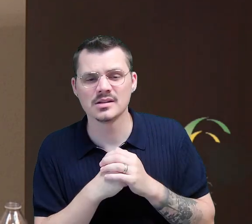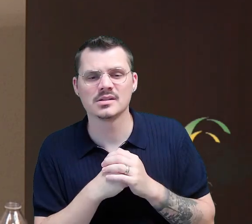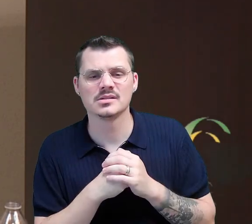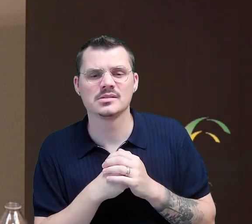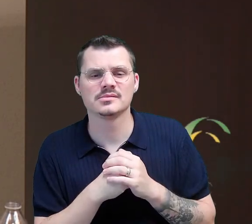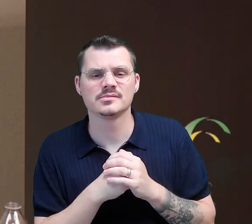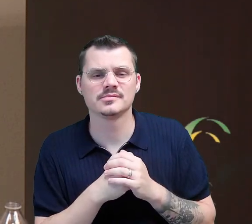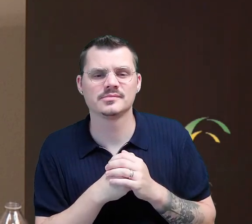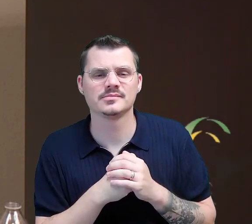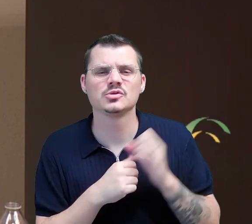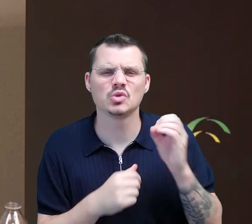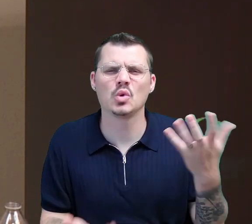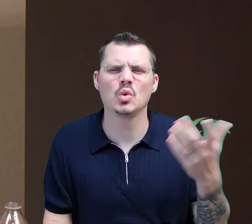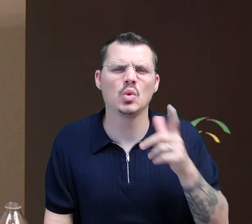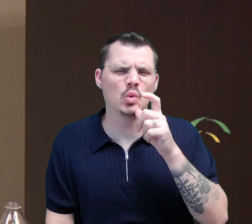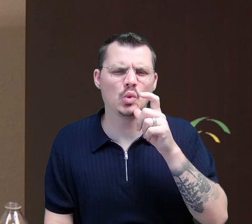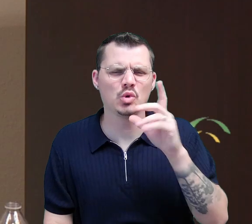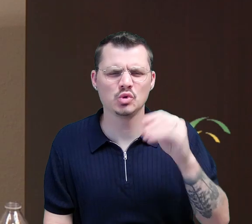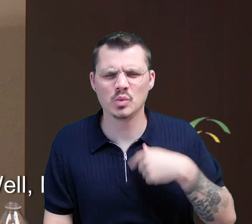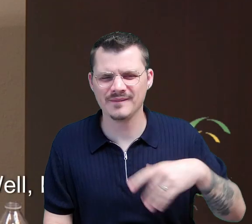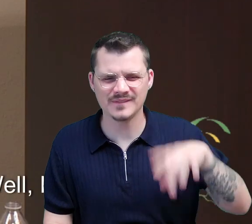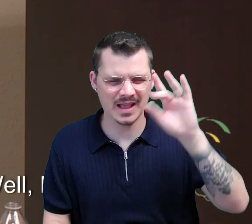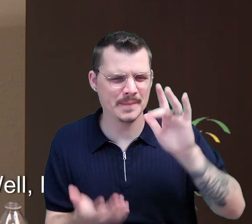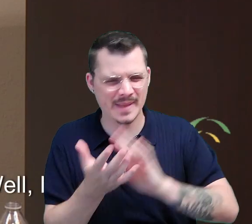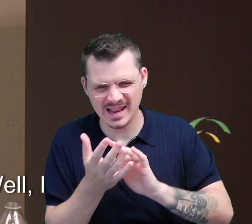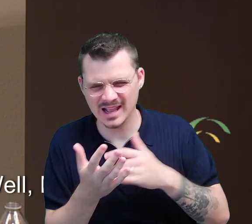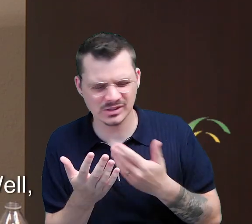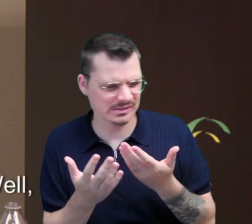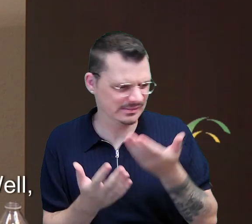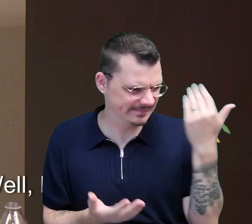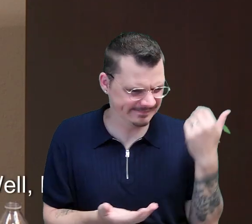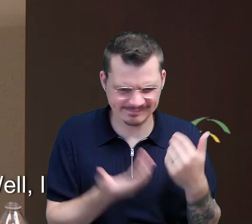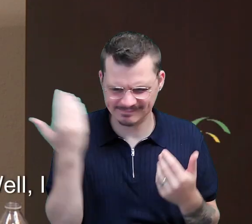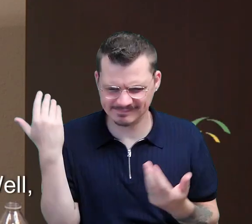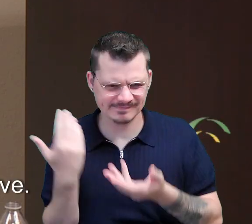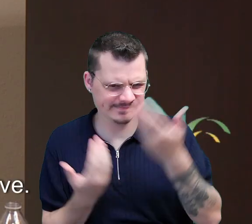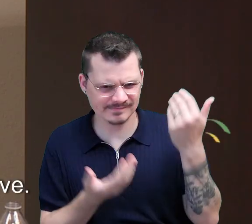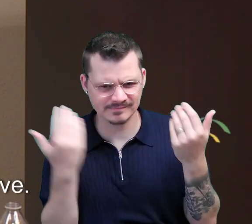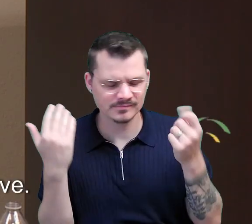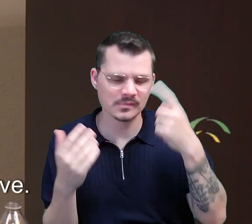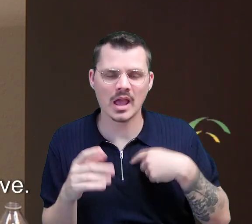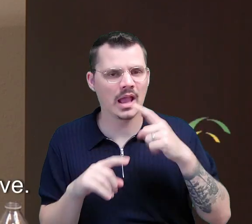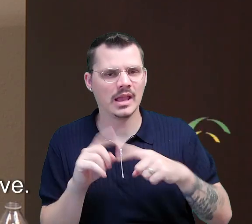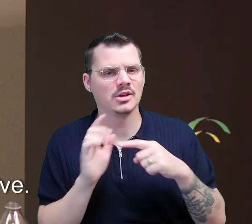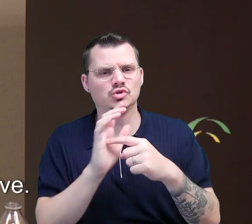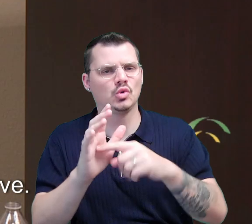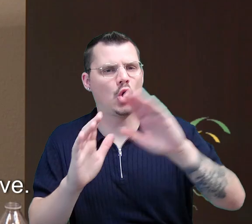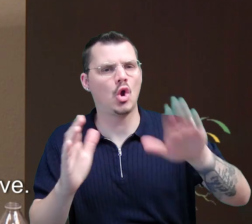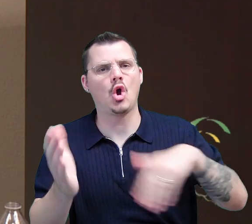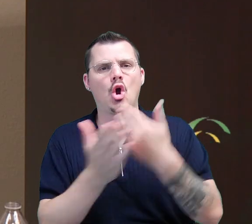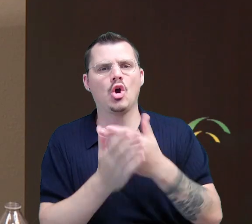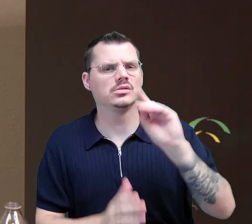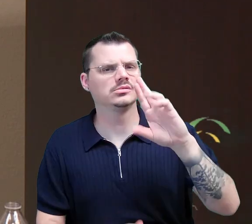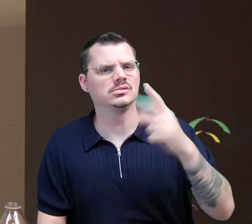So who do we find underneath all of these medicines? Well, I can't show you all of Doug to